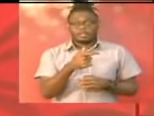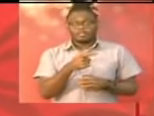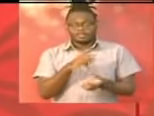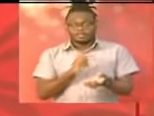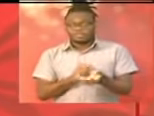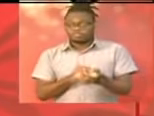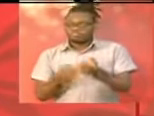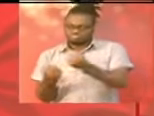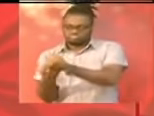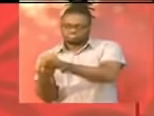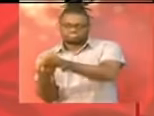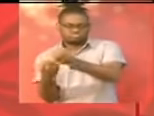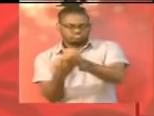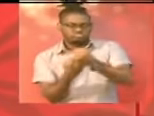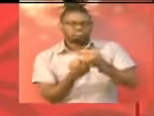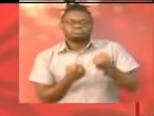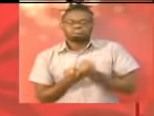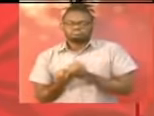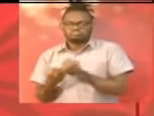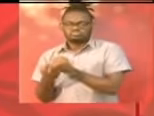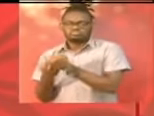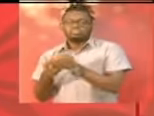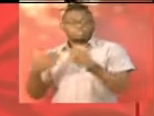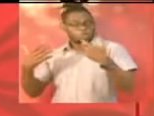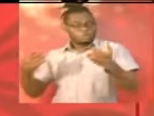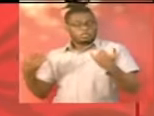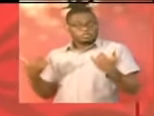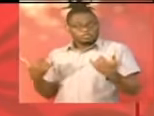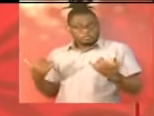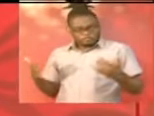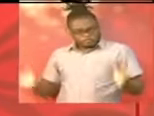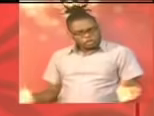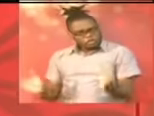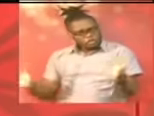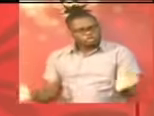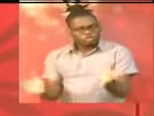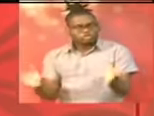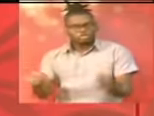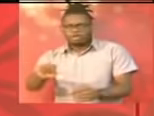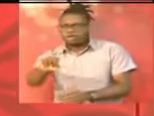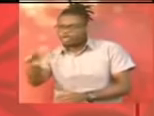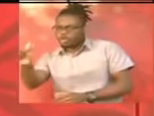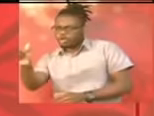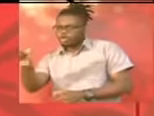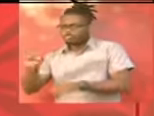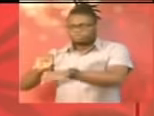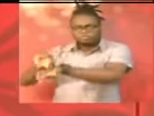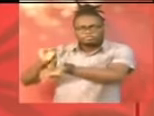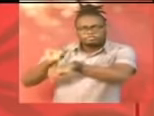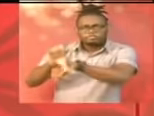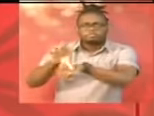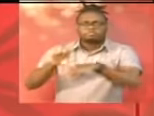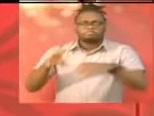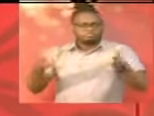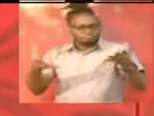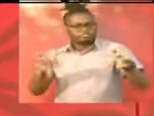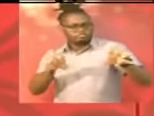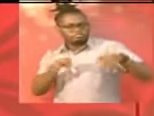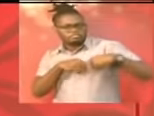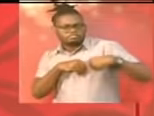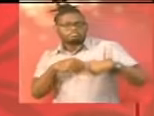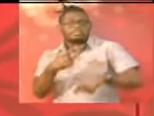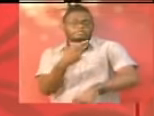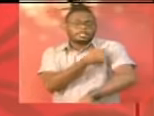try to convince others who are in doubt to do their research, especially against the myths and the urban